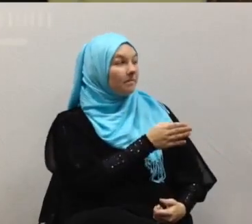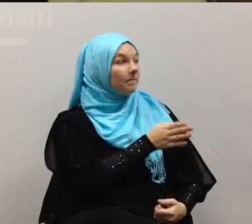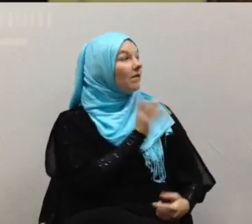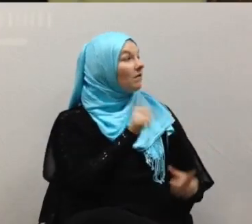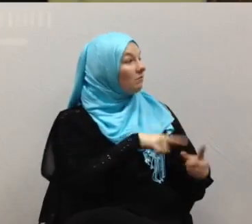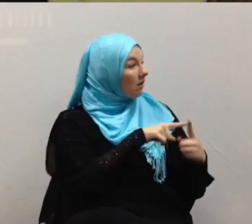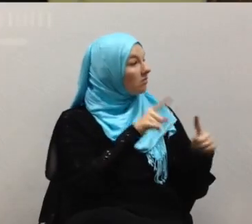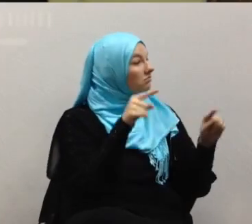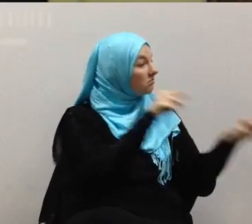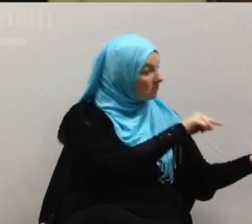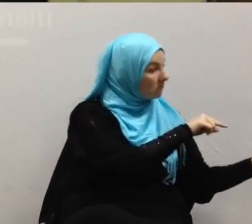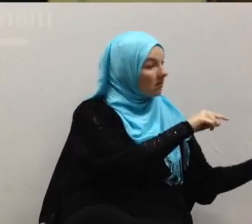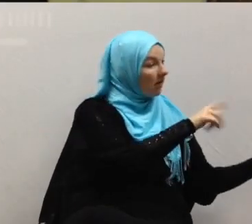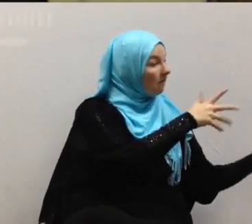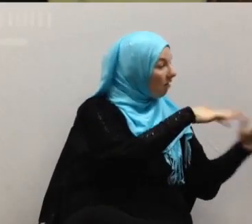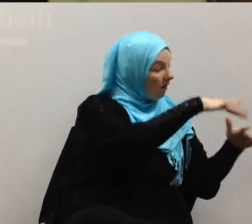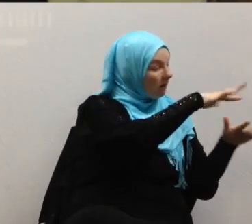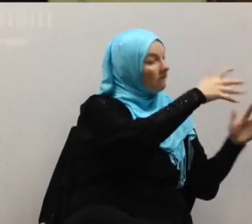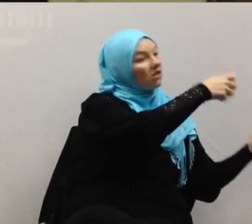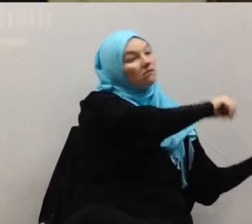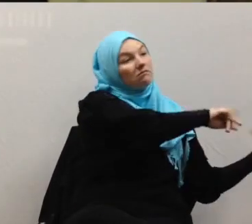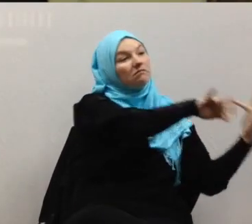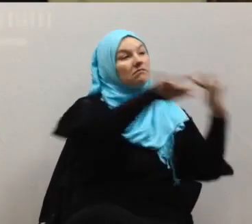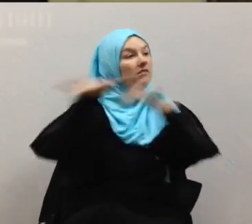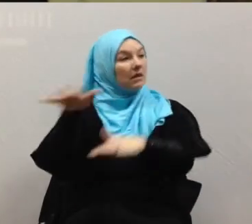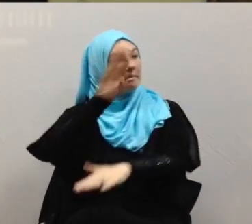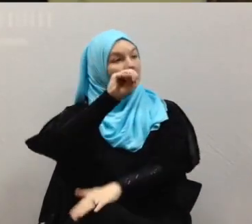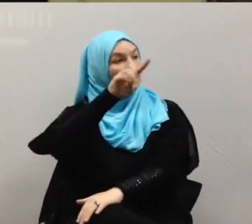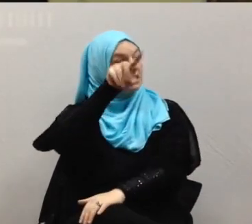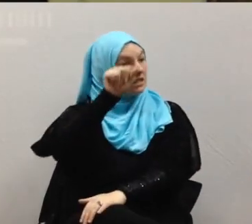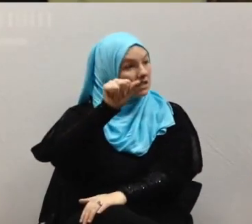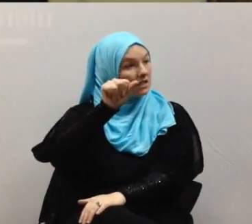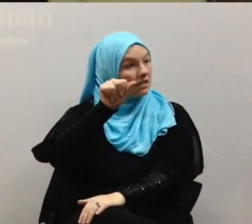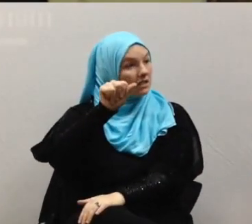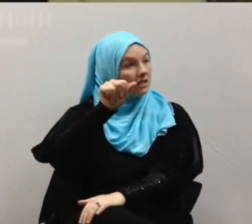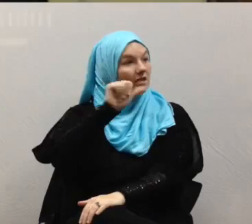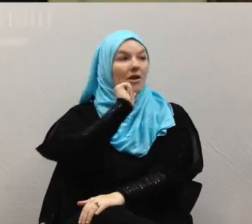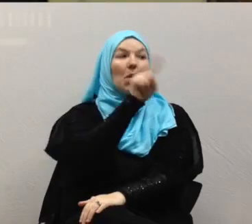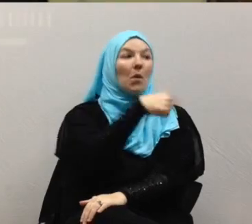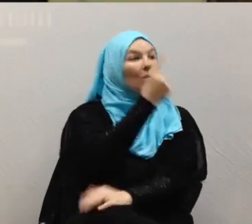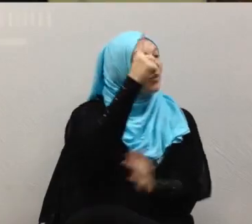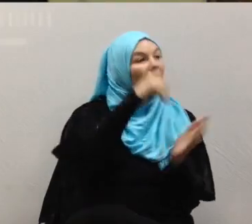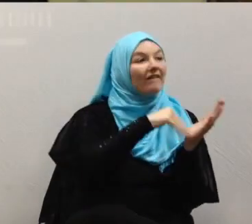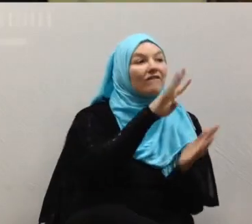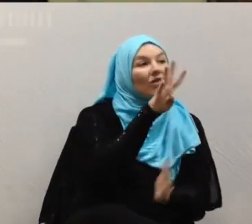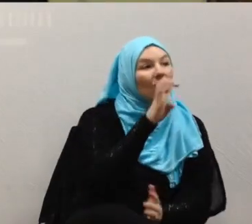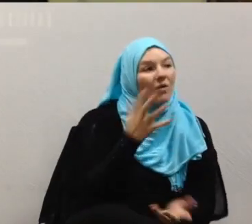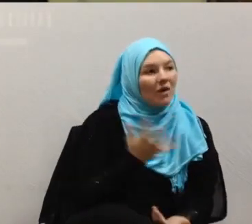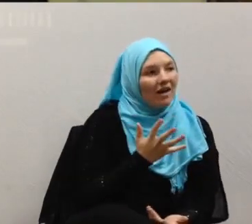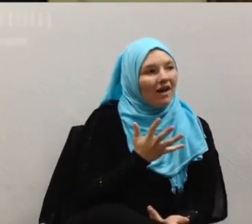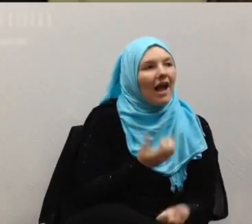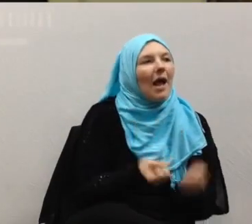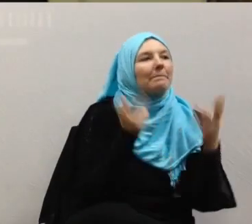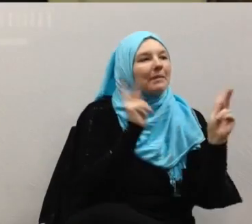And when he came back to Mecca, they were not only 1,400. They were 10,000.